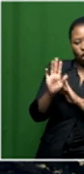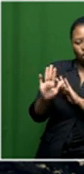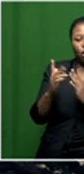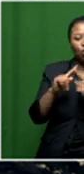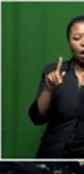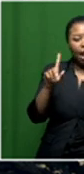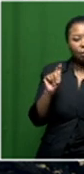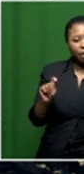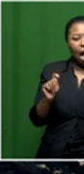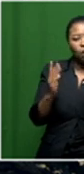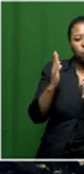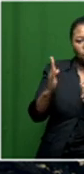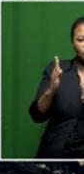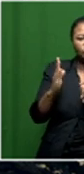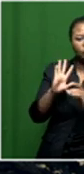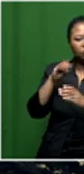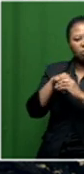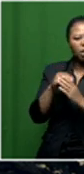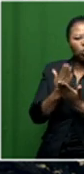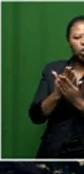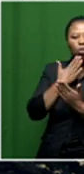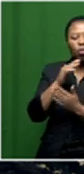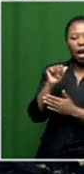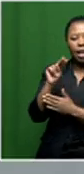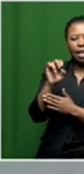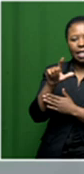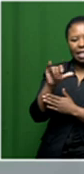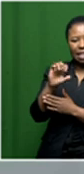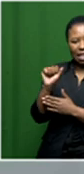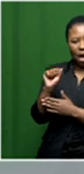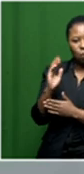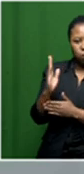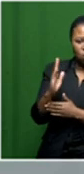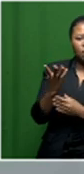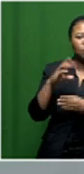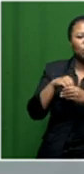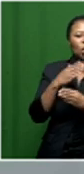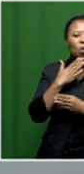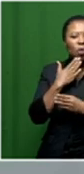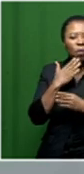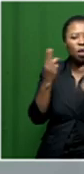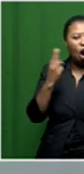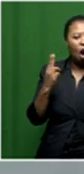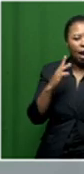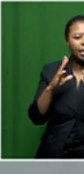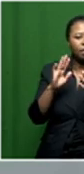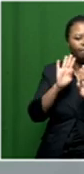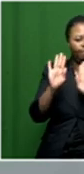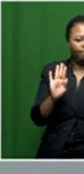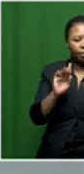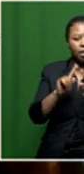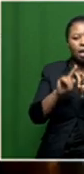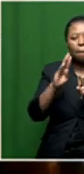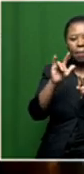Town-based interdisciplinary art practitioner Anelisa and features art pieces from Baz Bailey, Fundiswa